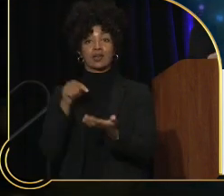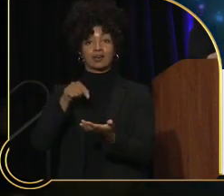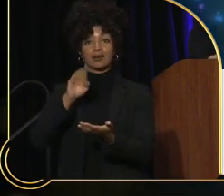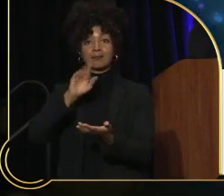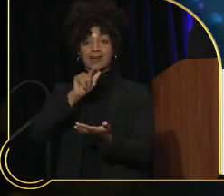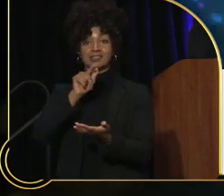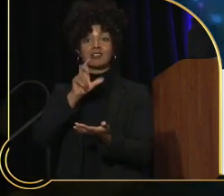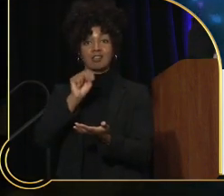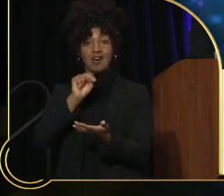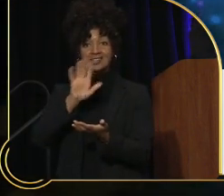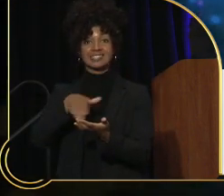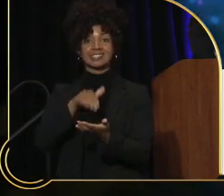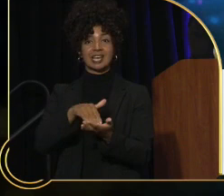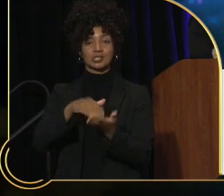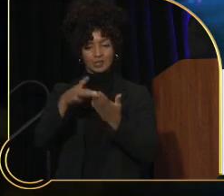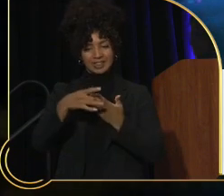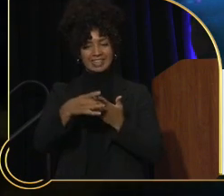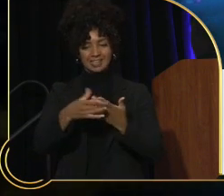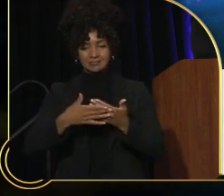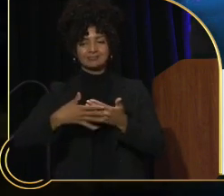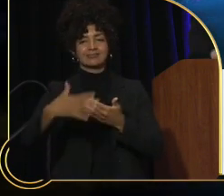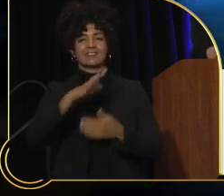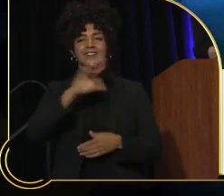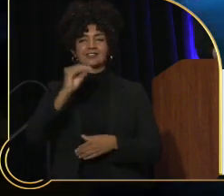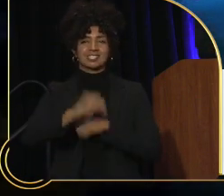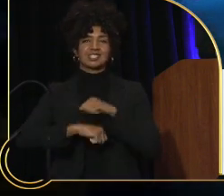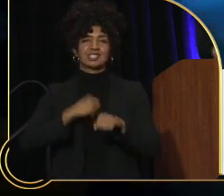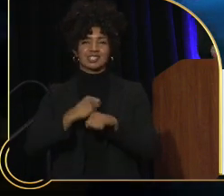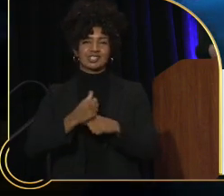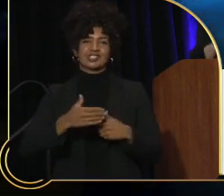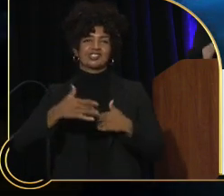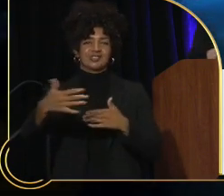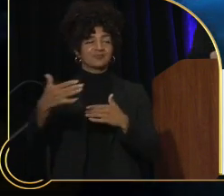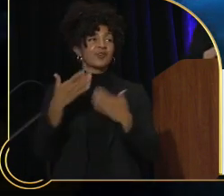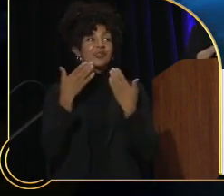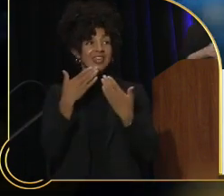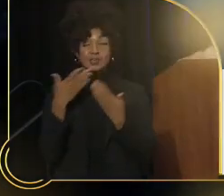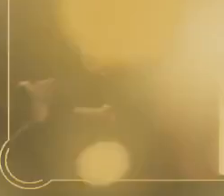50 years in the future. So welcome, come to the stage, Megan.